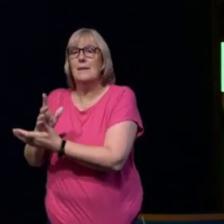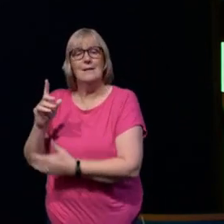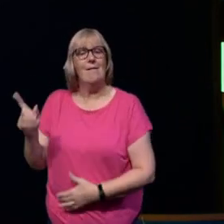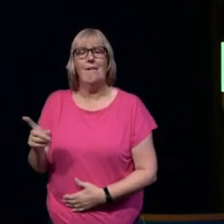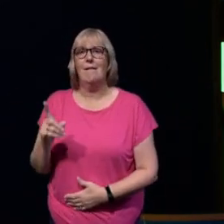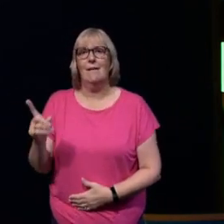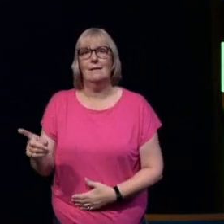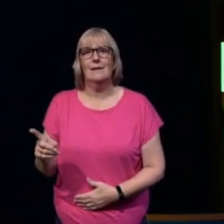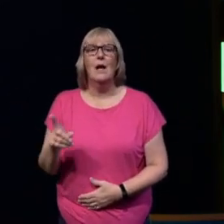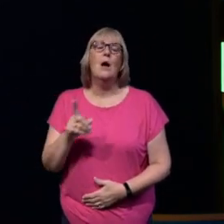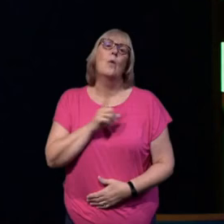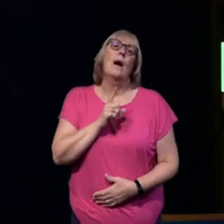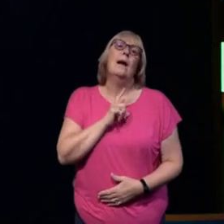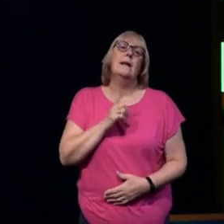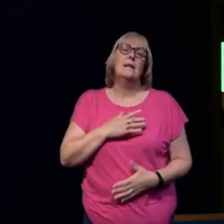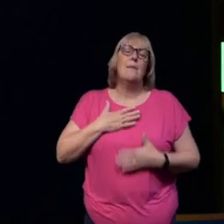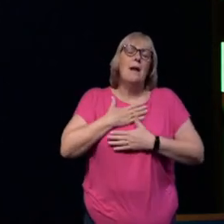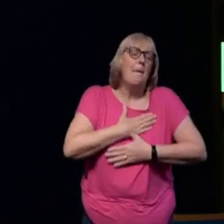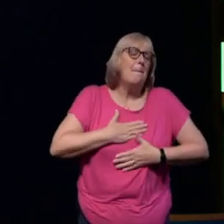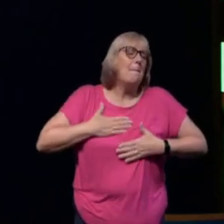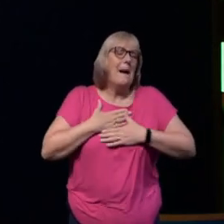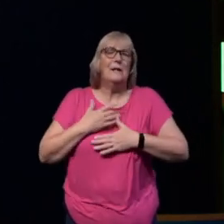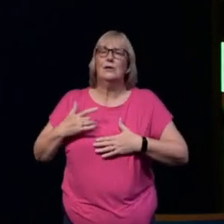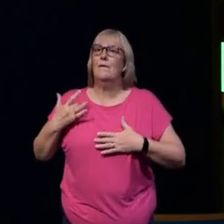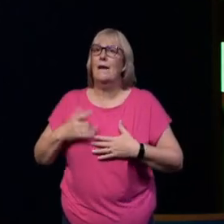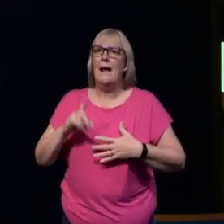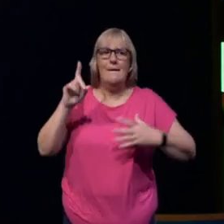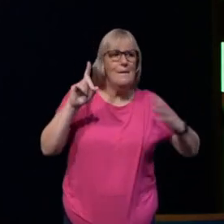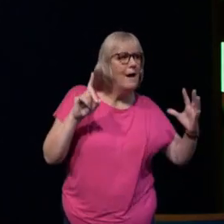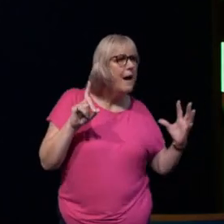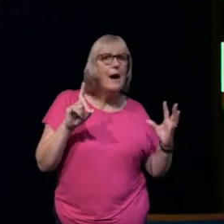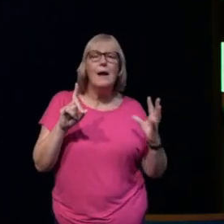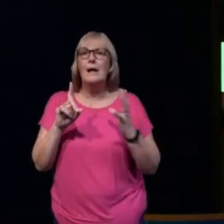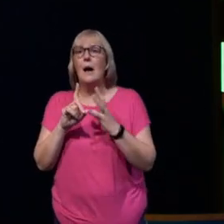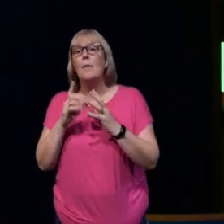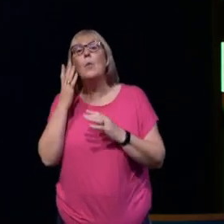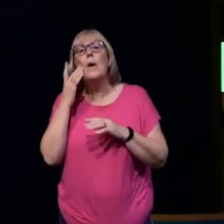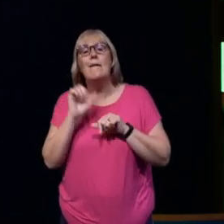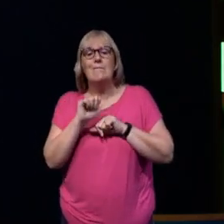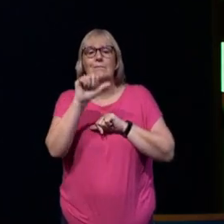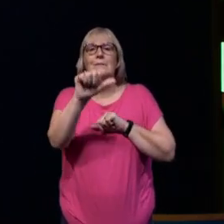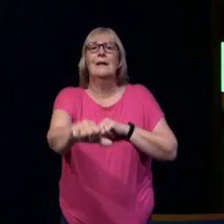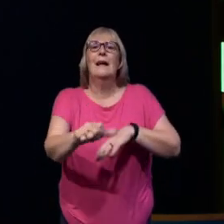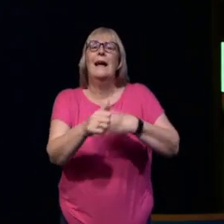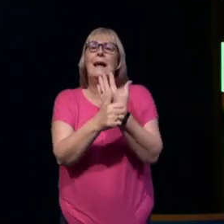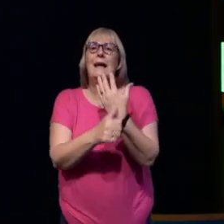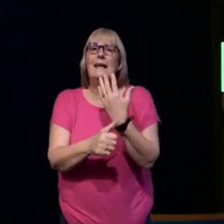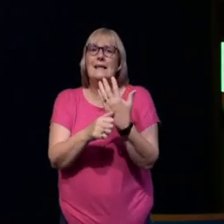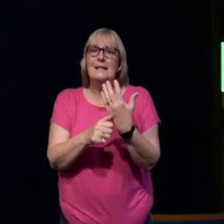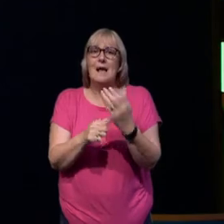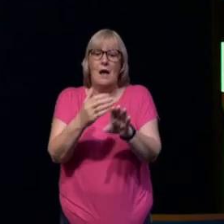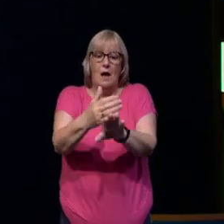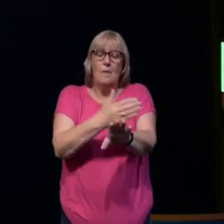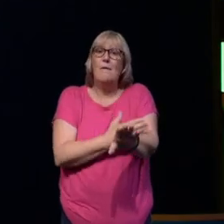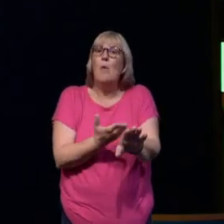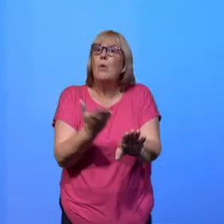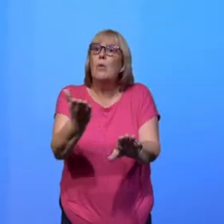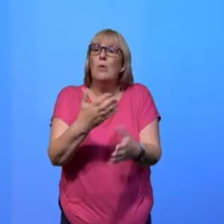of Passion for Life, the mission. Please stand with us at next Easter, but we've got to deal with sin before we